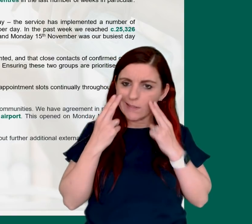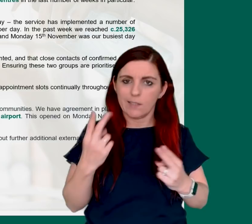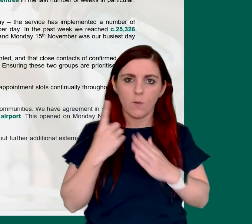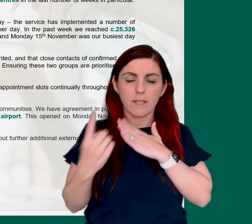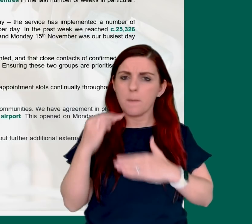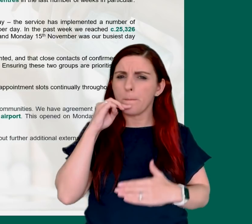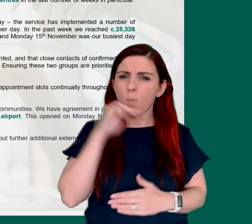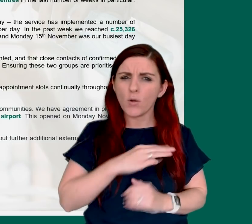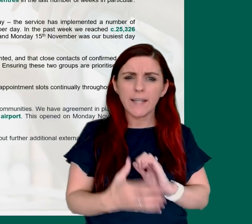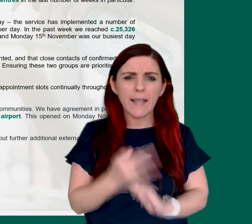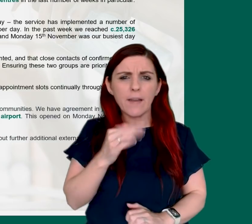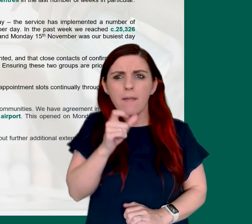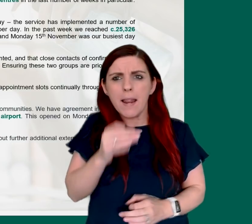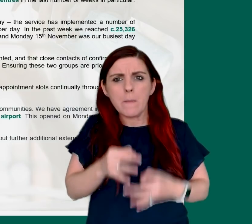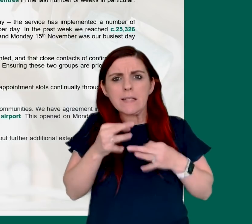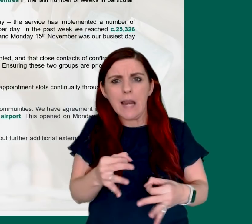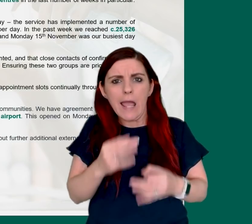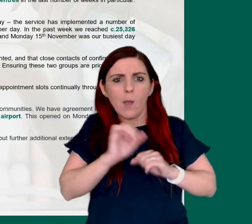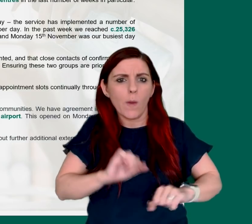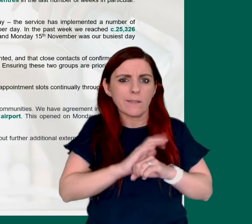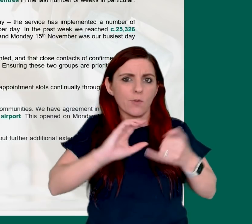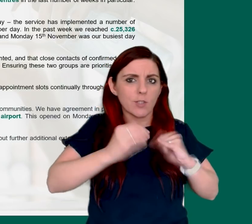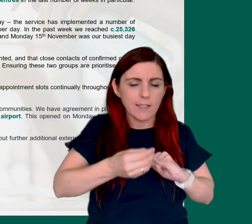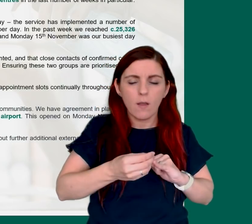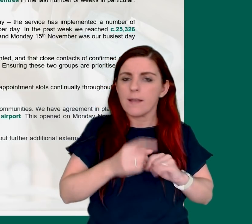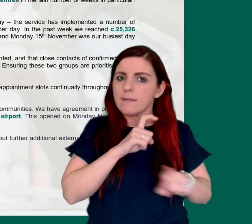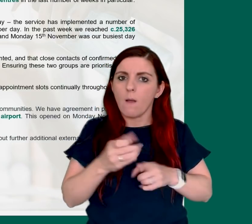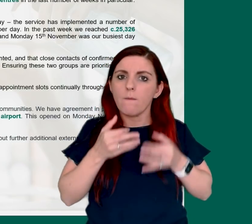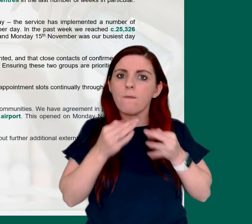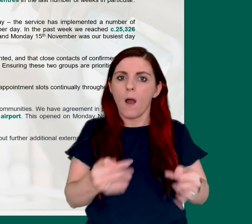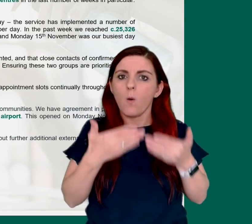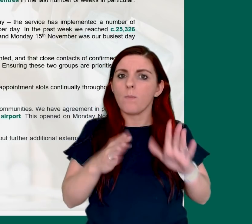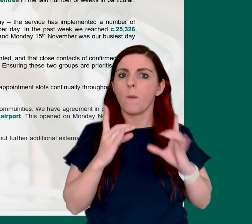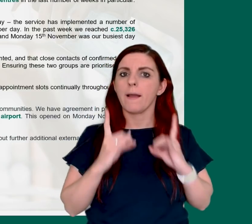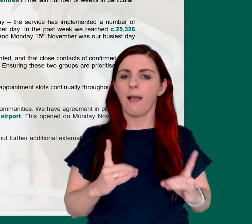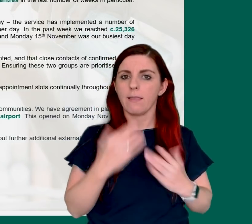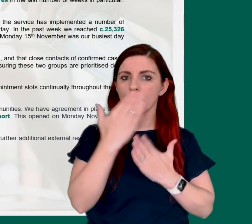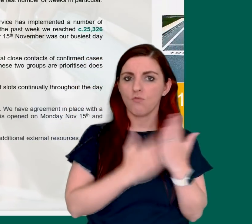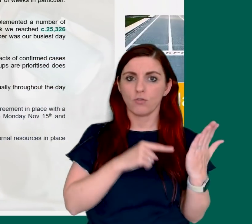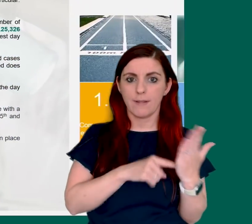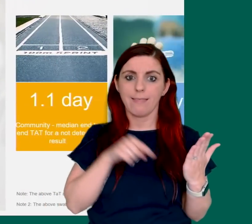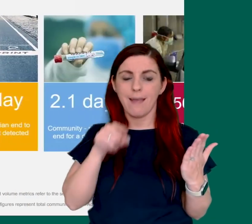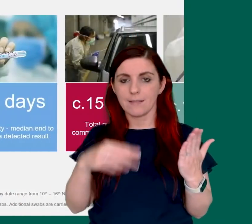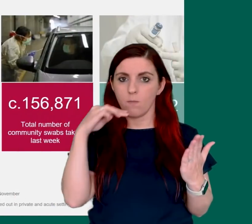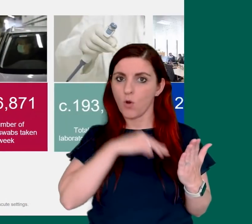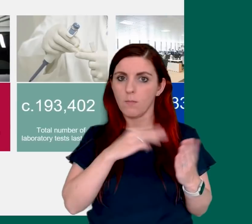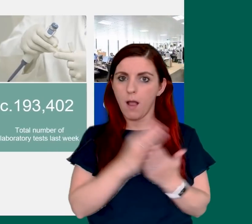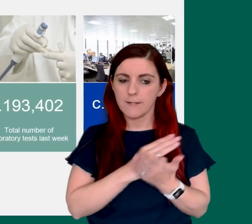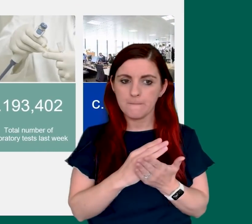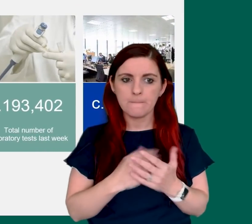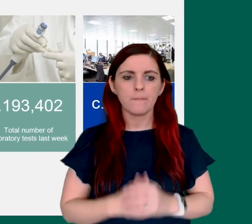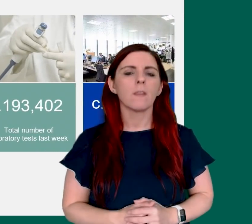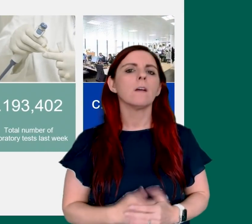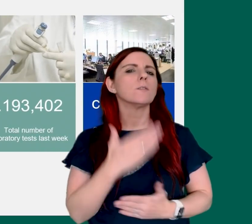even if people have a slight delay to get the test, that they follow the core public health instructions. That's ultimately what this is about. So just some of